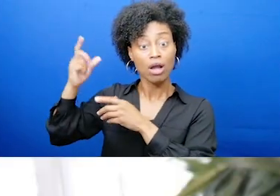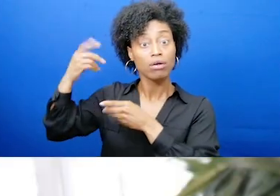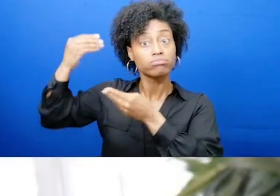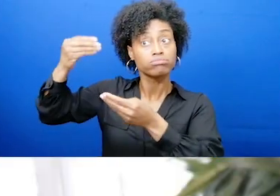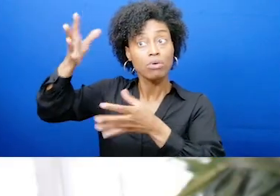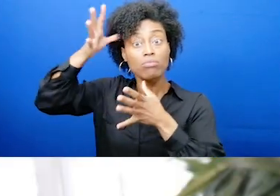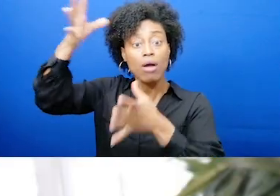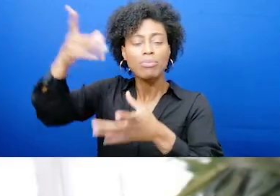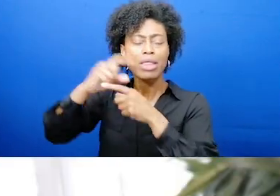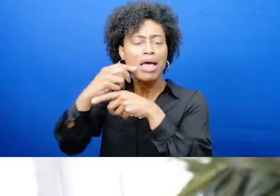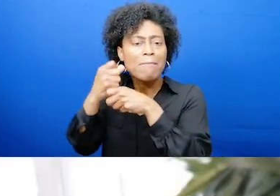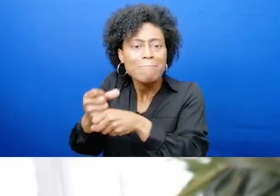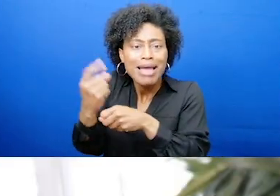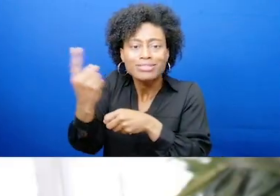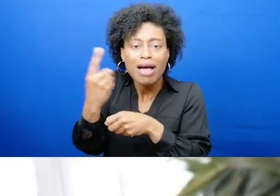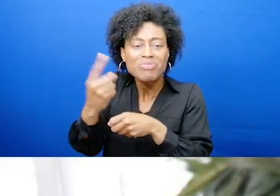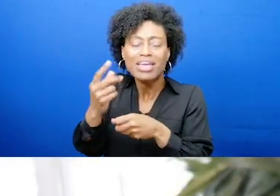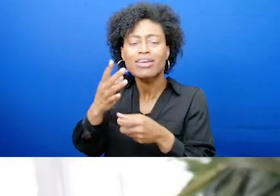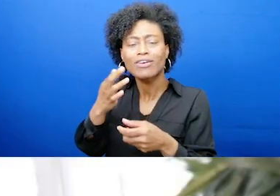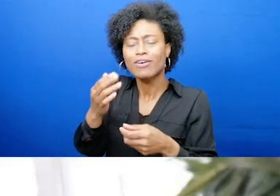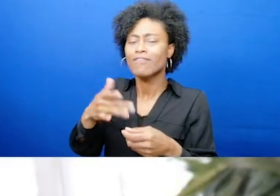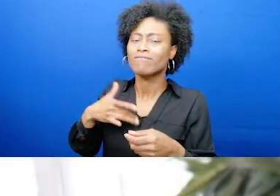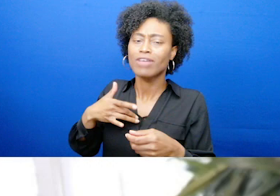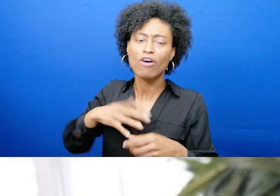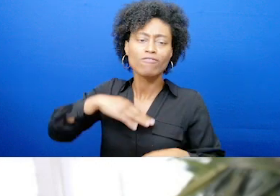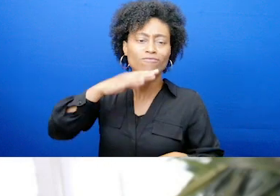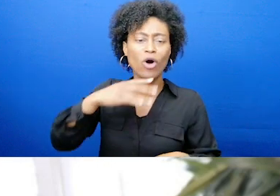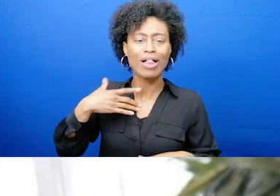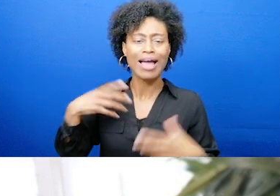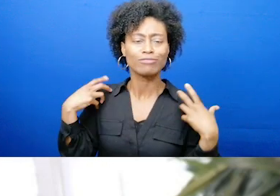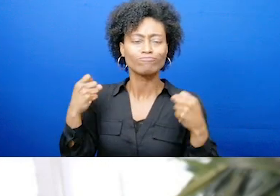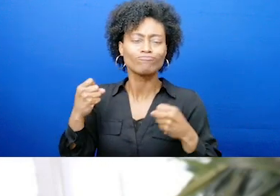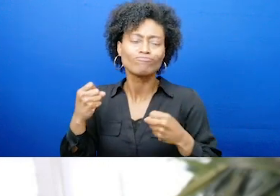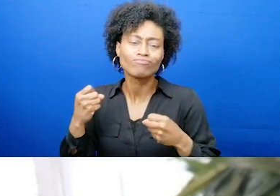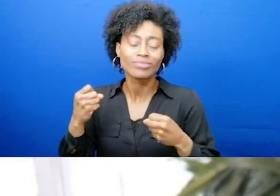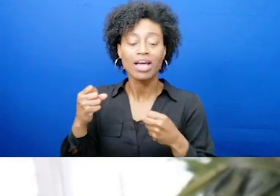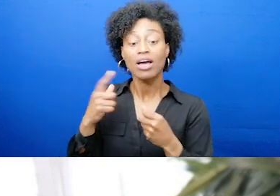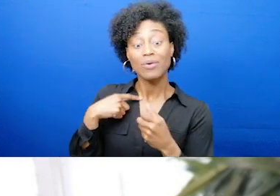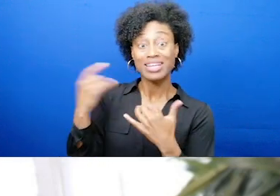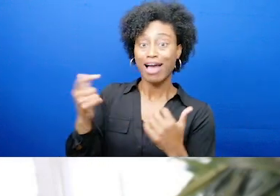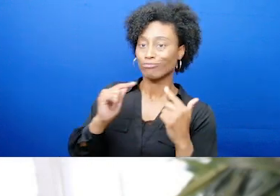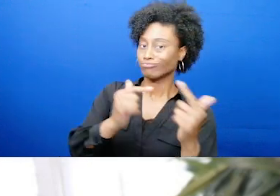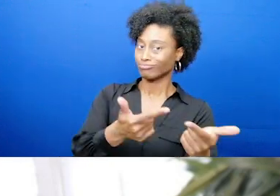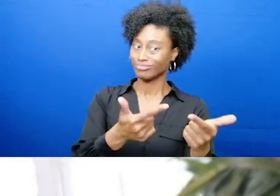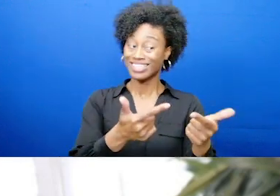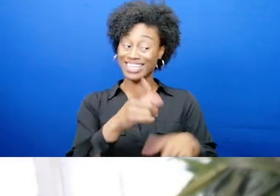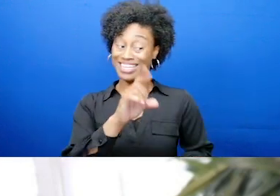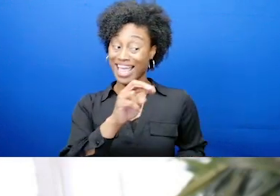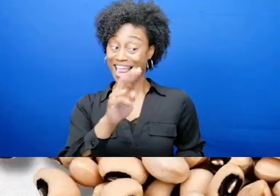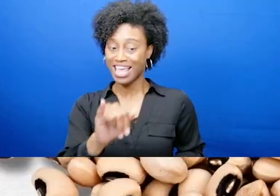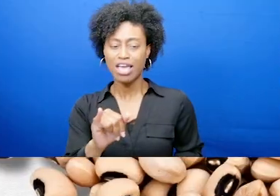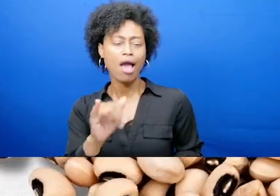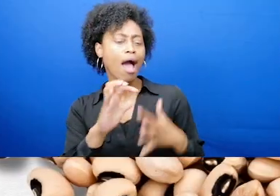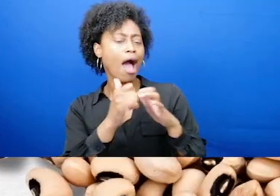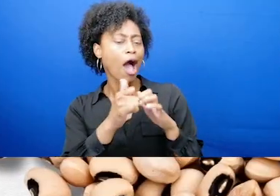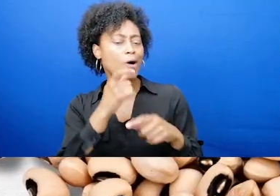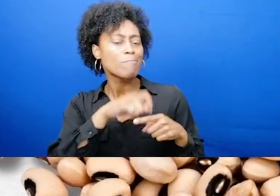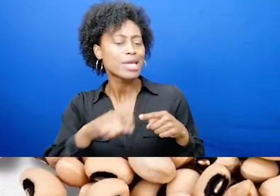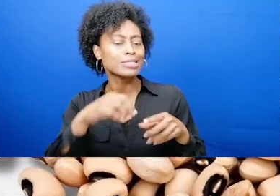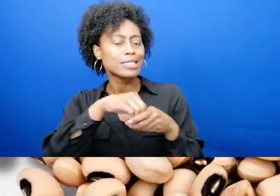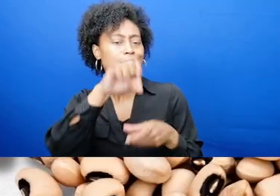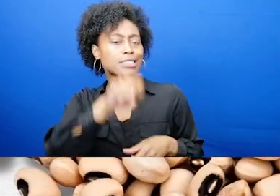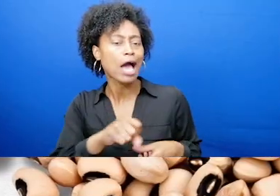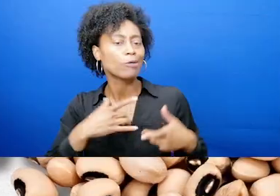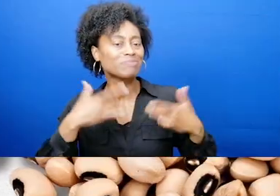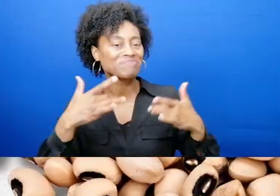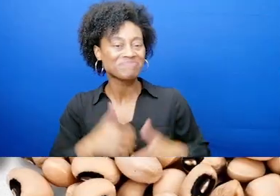something incredibly nourishing. Now let's catch up with Danny to see how these same peas are transformed in the South.